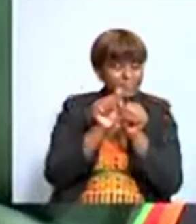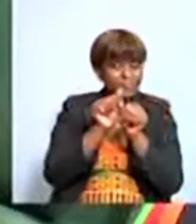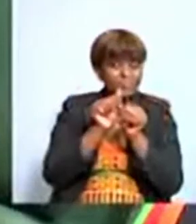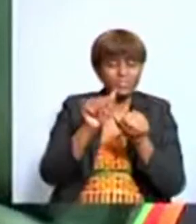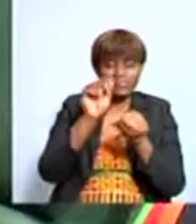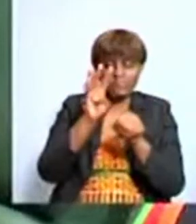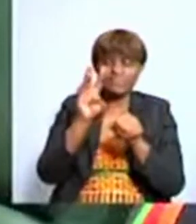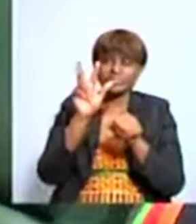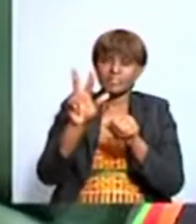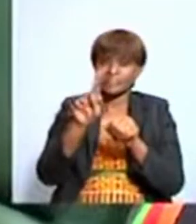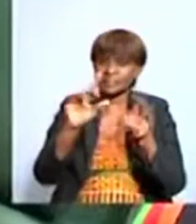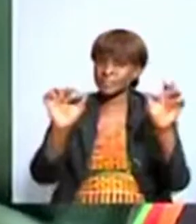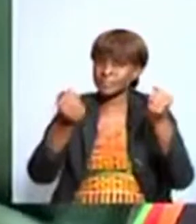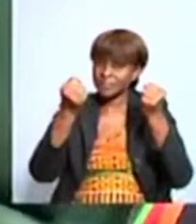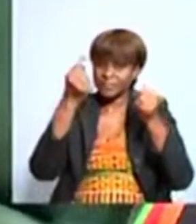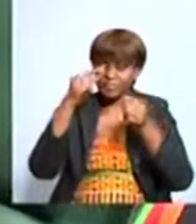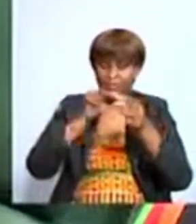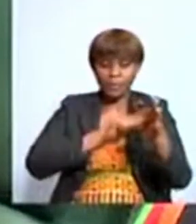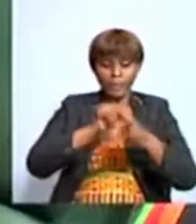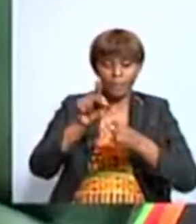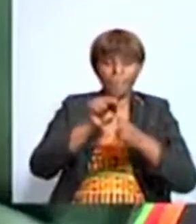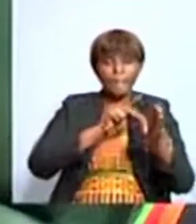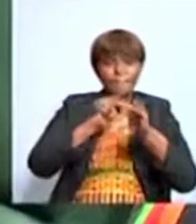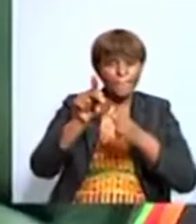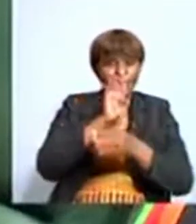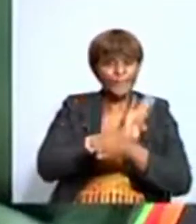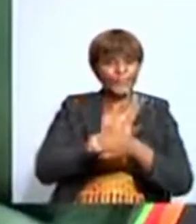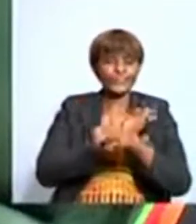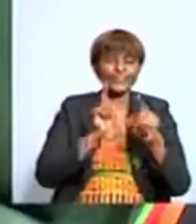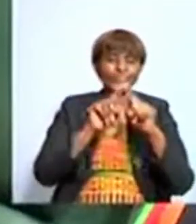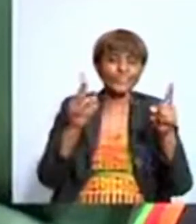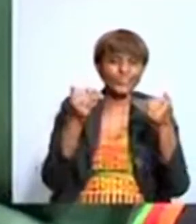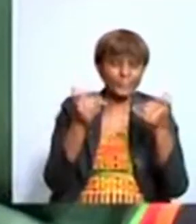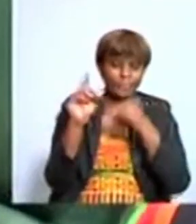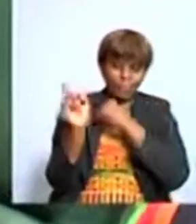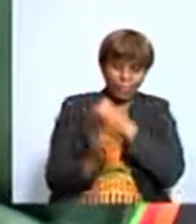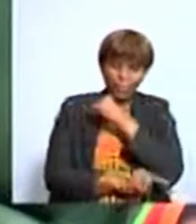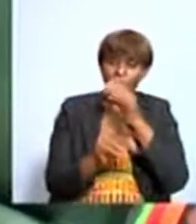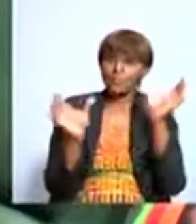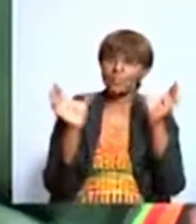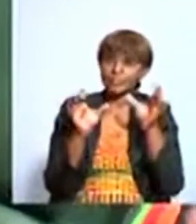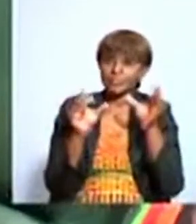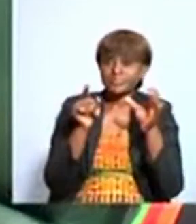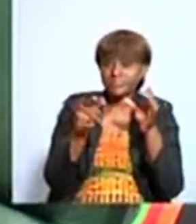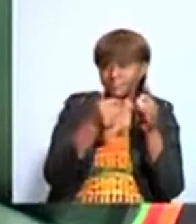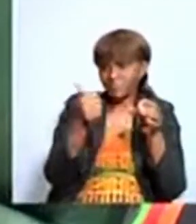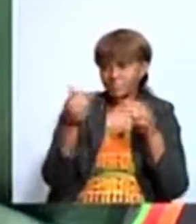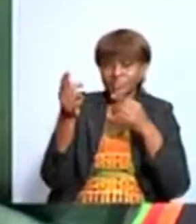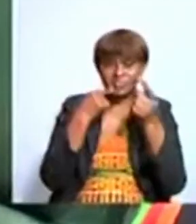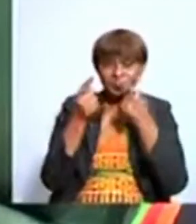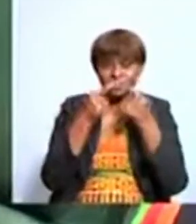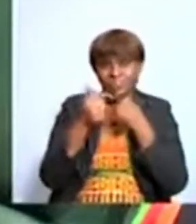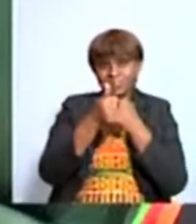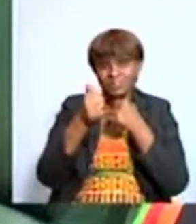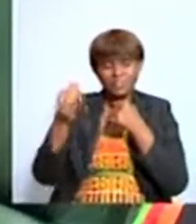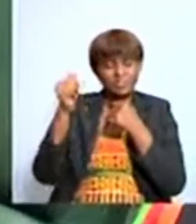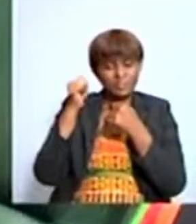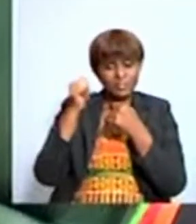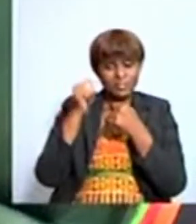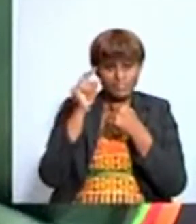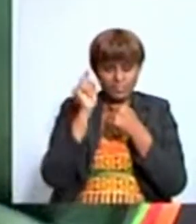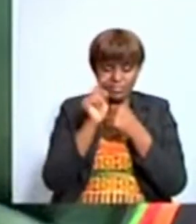Clause 43, sanctions for professional misconduct by disciplinary committee. Any debate, any